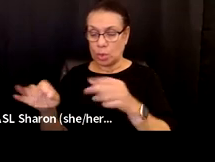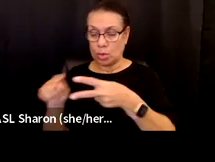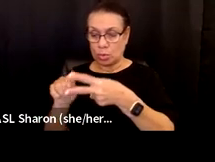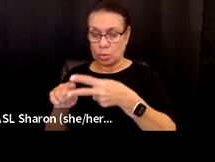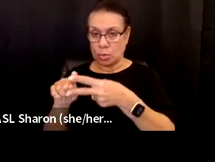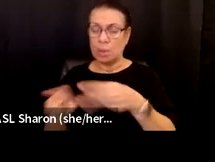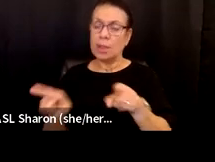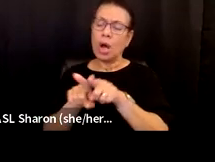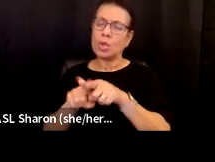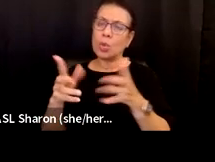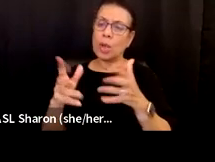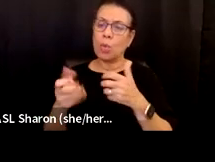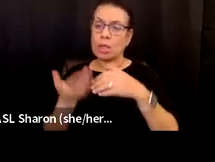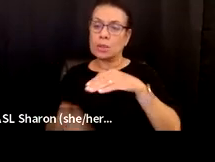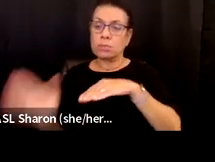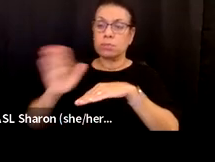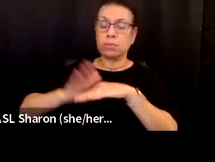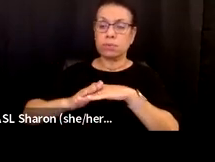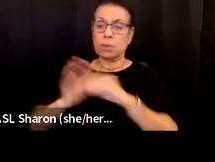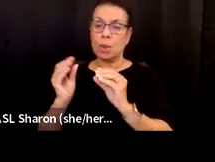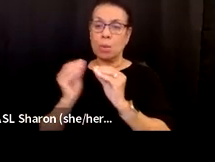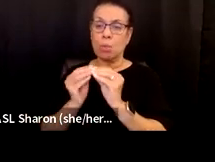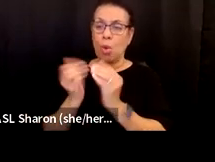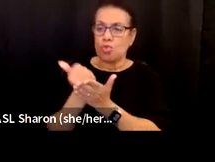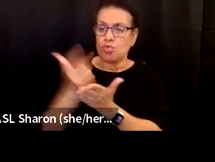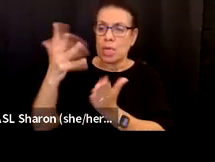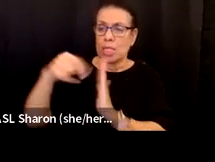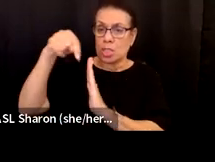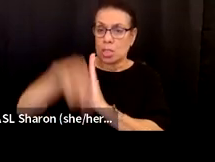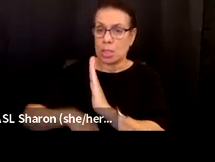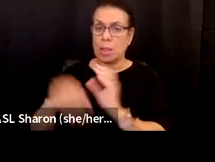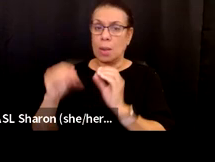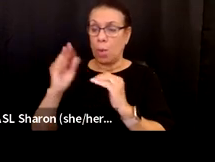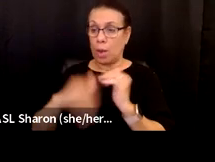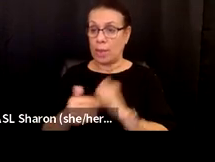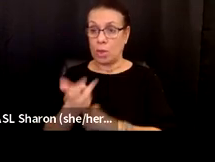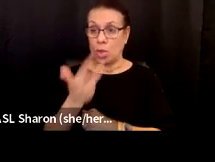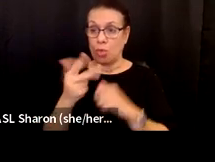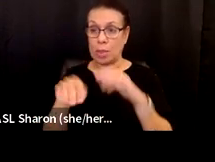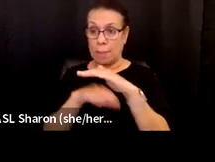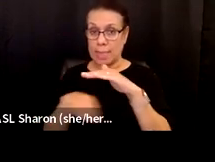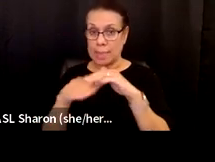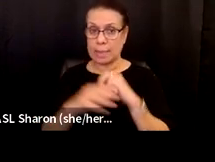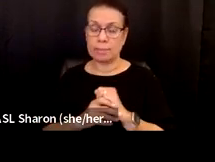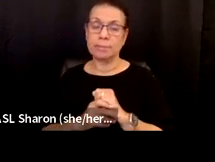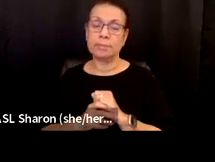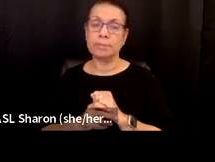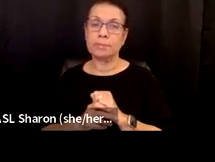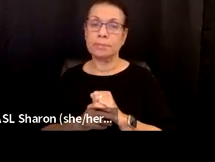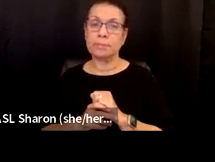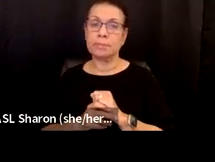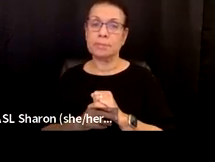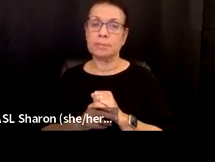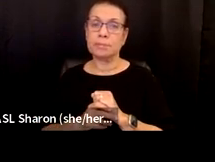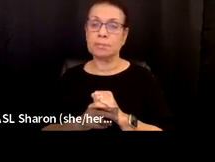that are available to students beyond those three things this includes opportunities across the